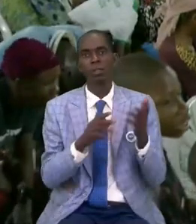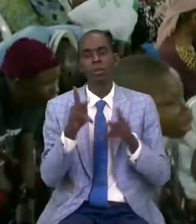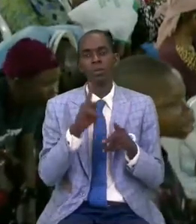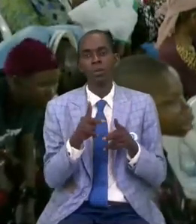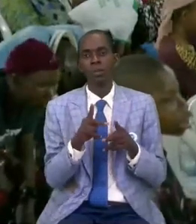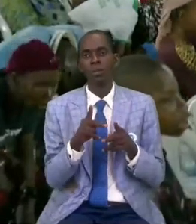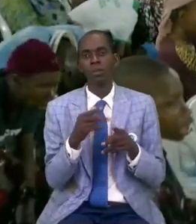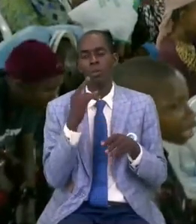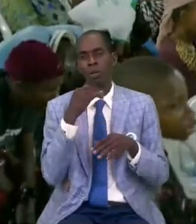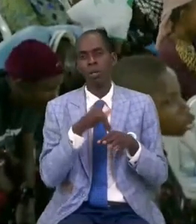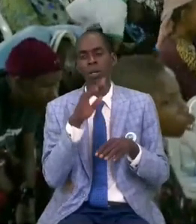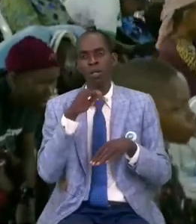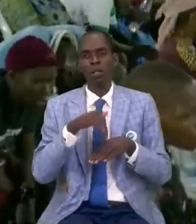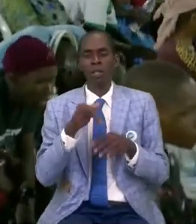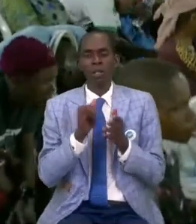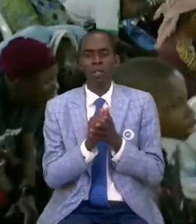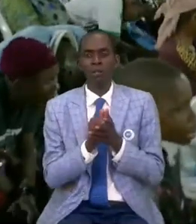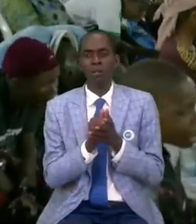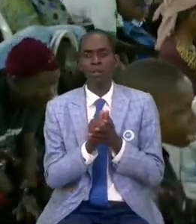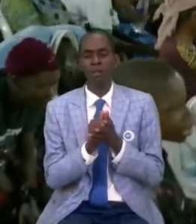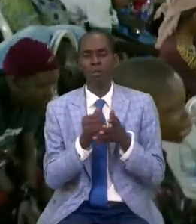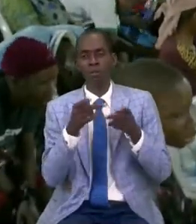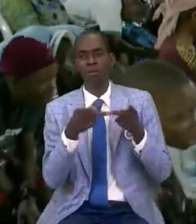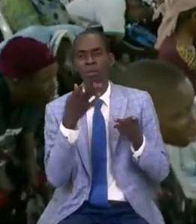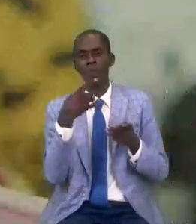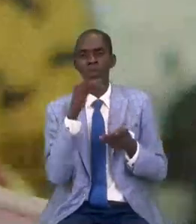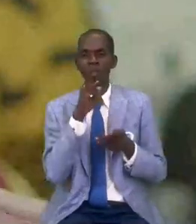I love those who are praying. God will not pass you by.